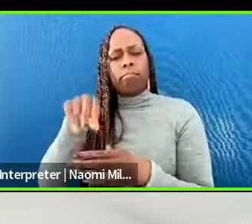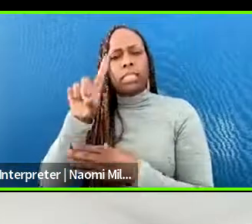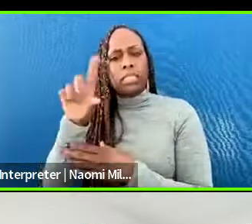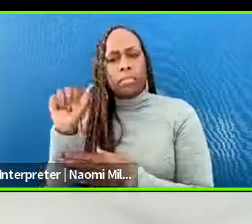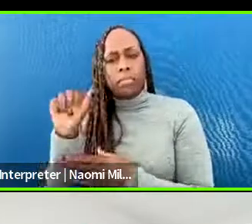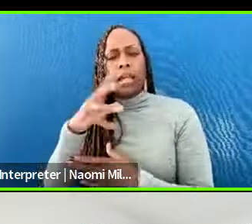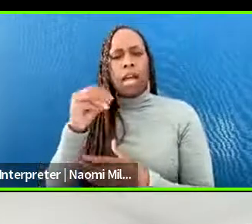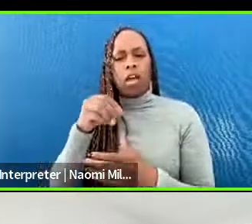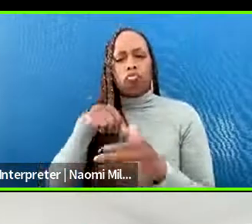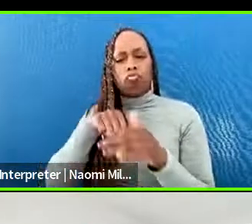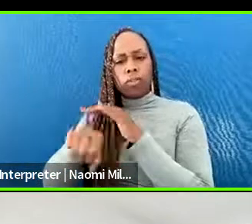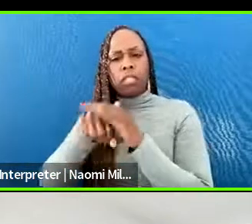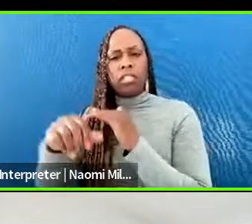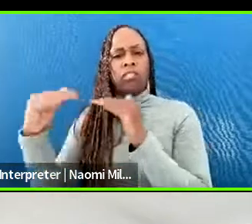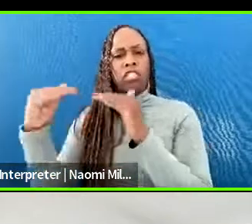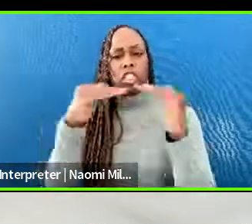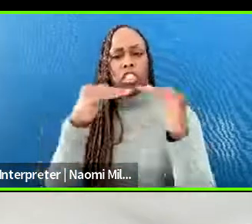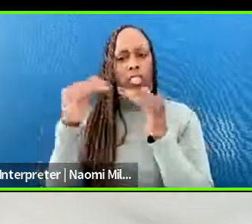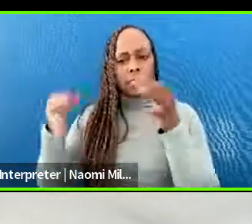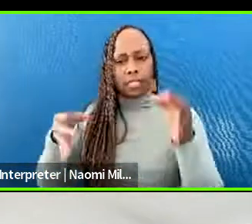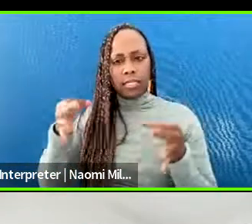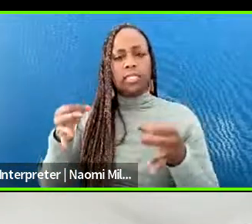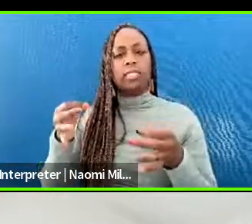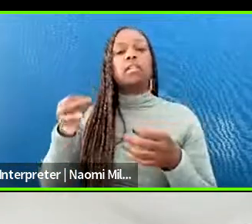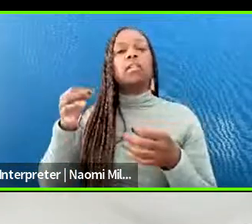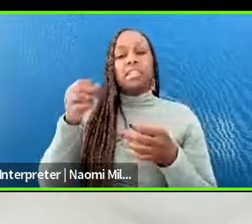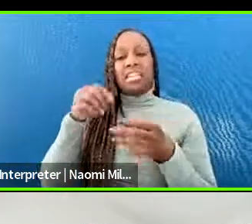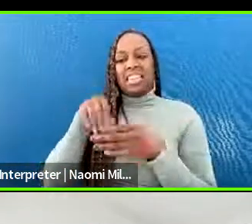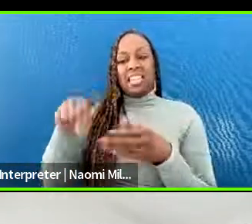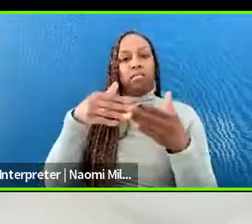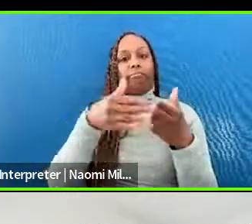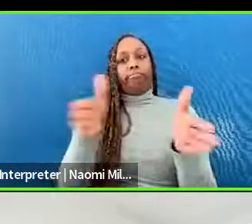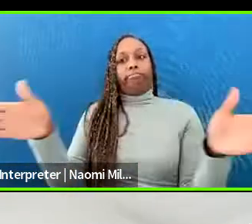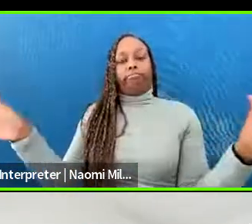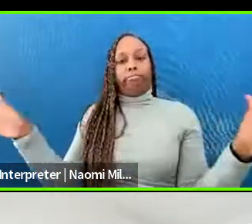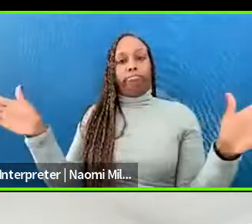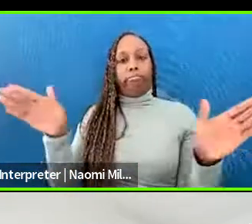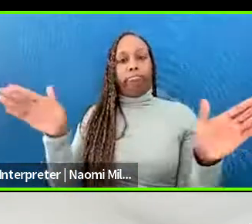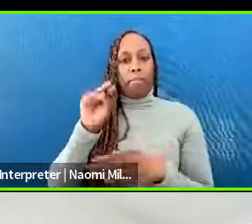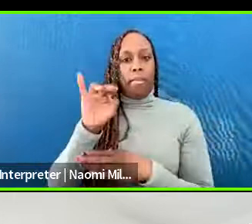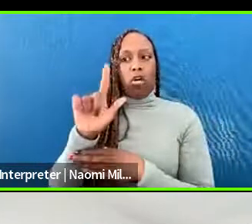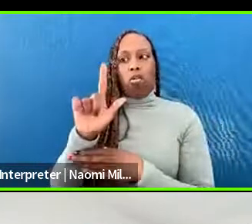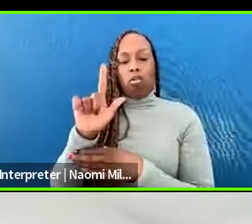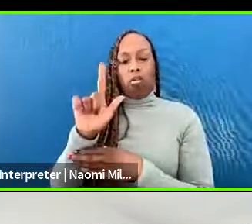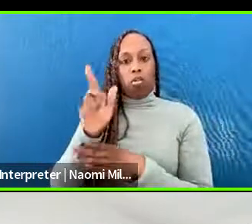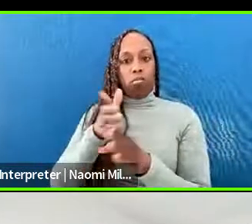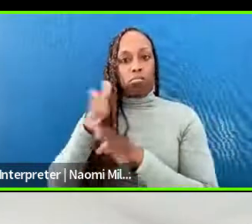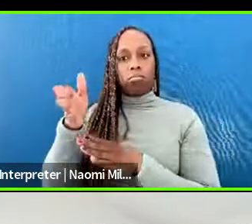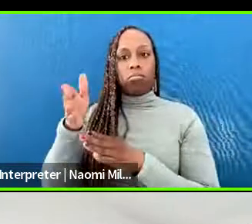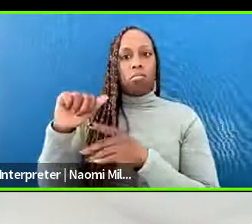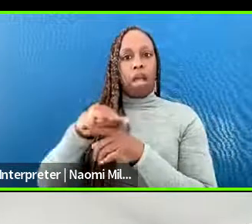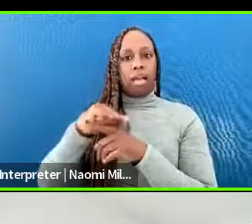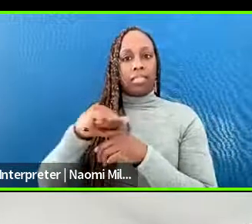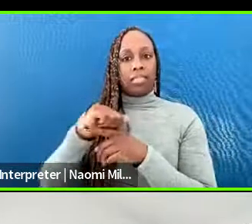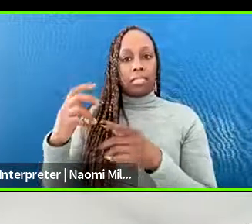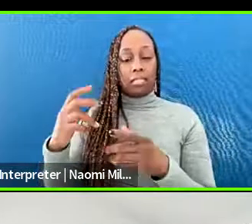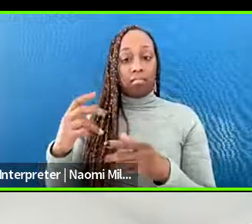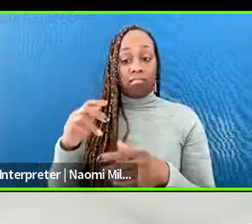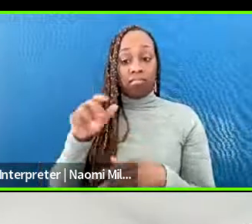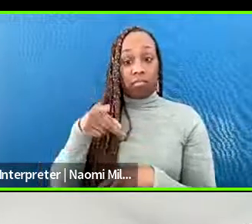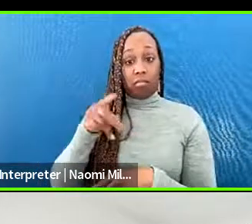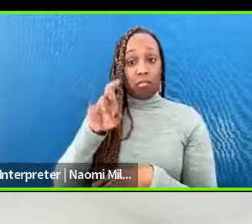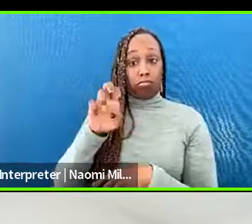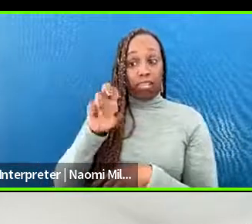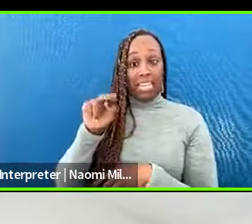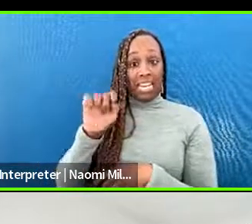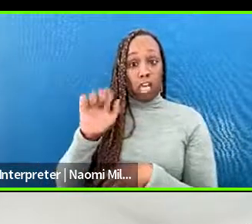and reproductive justice in this wider medical set of practices? Is prenatal genetic